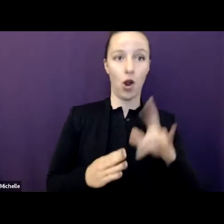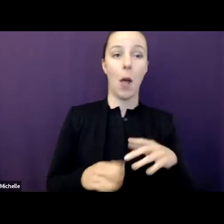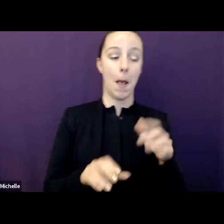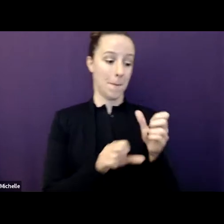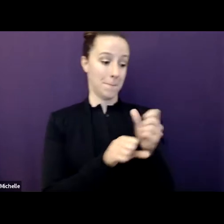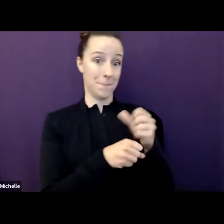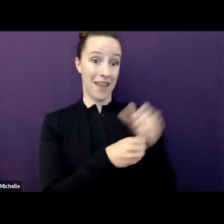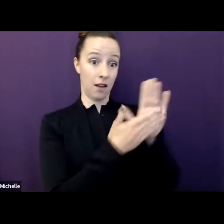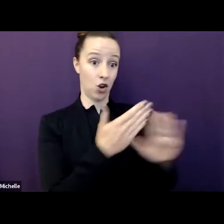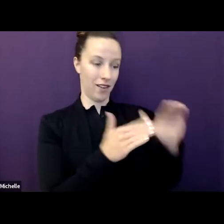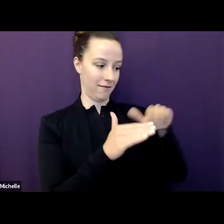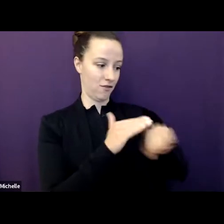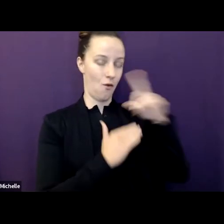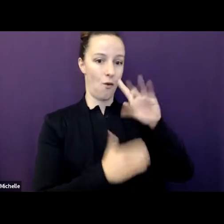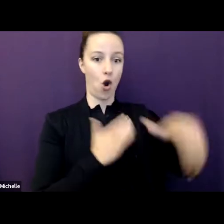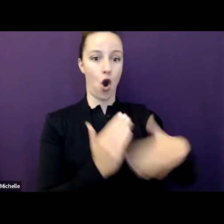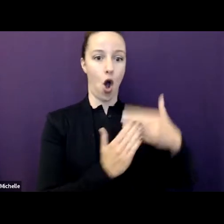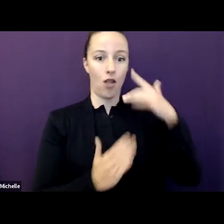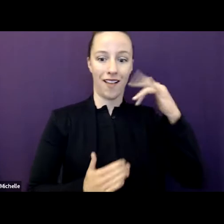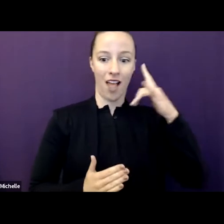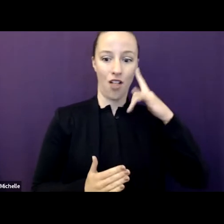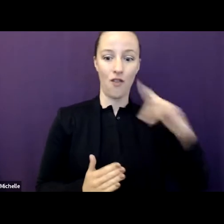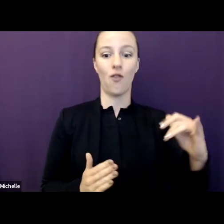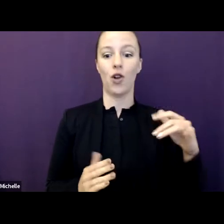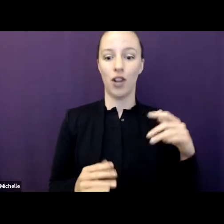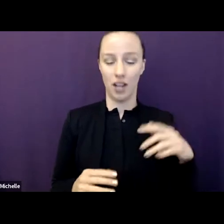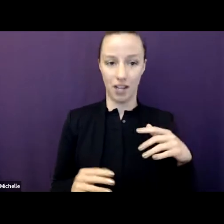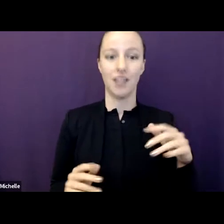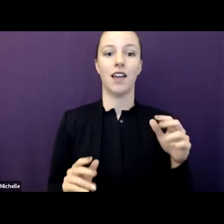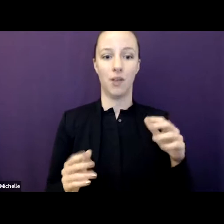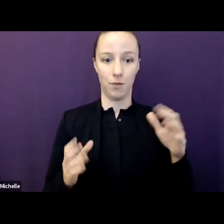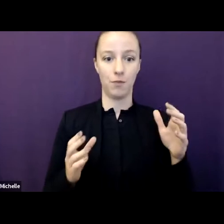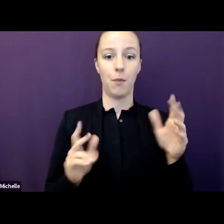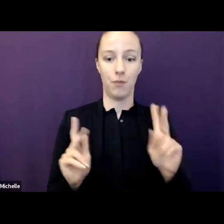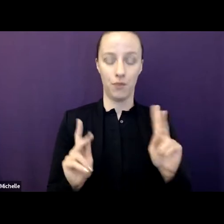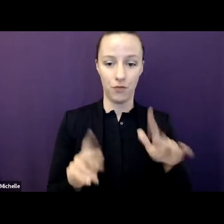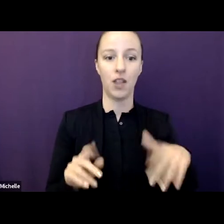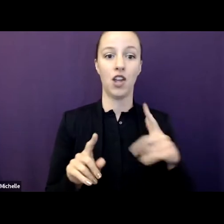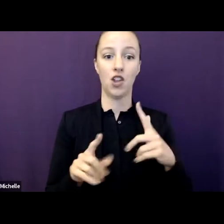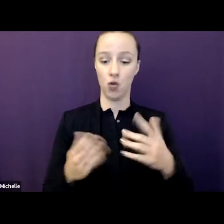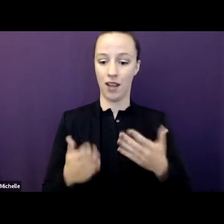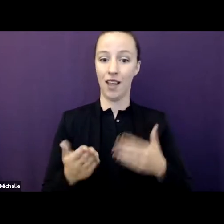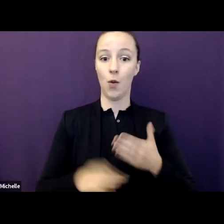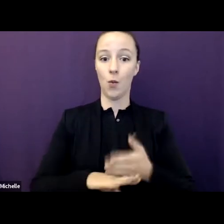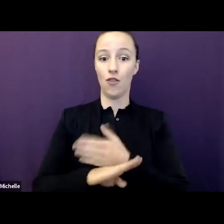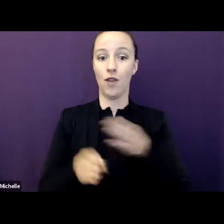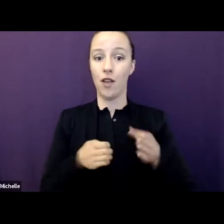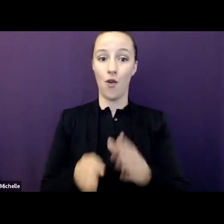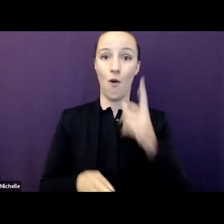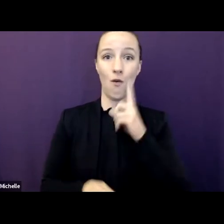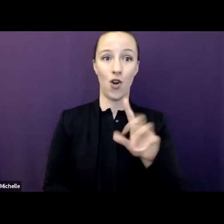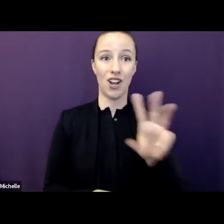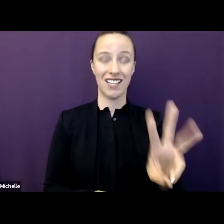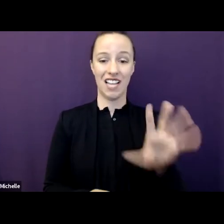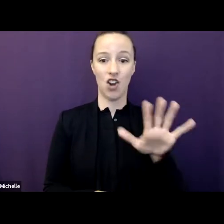accessible for all Californians, means illuminating and strengthening pathways to degrees for the nearly